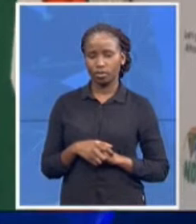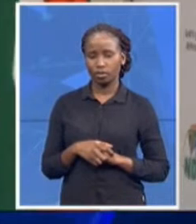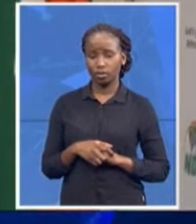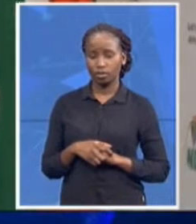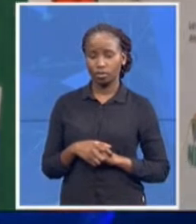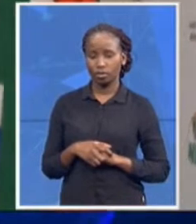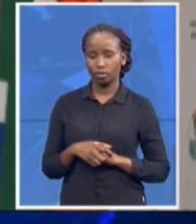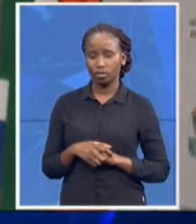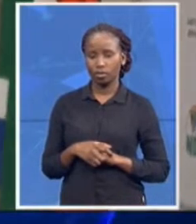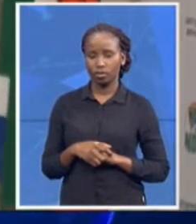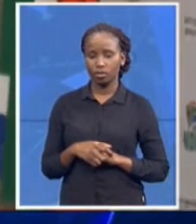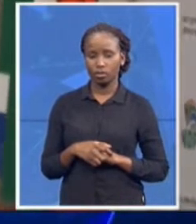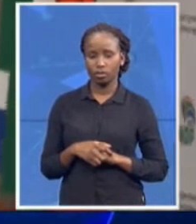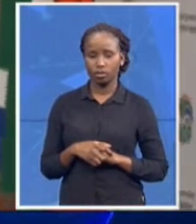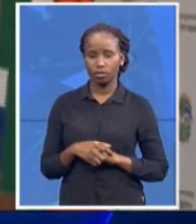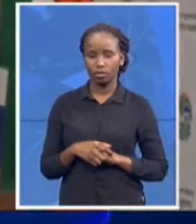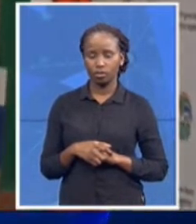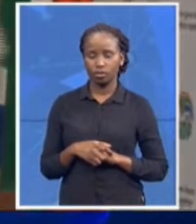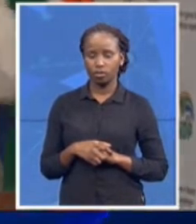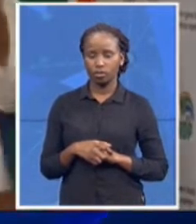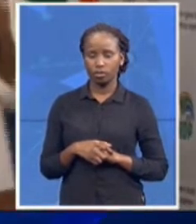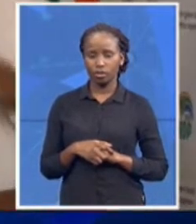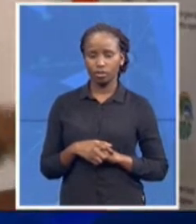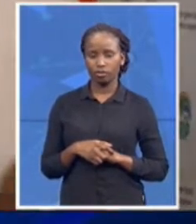No, don't go